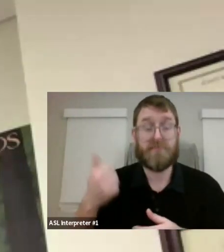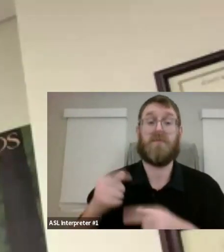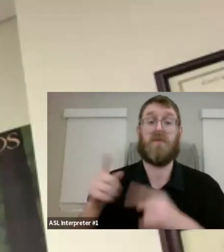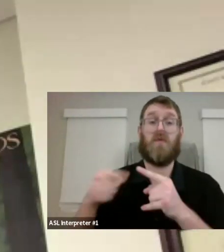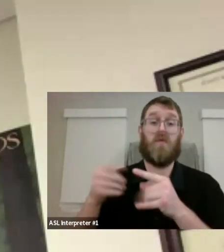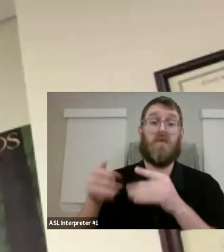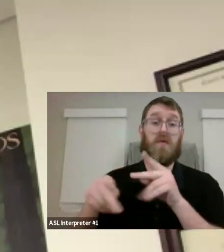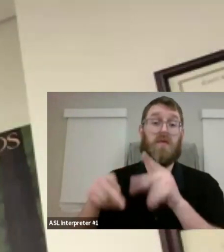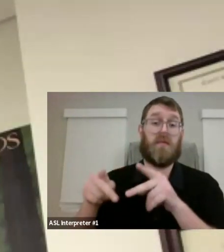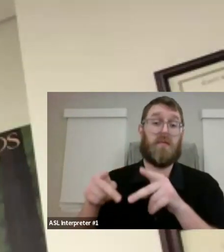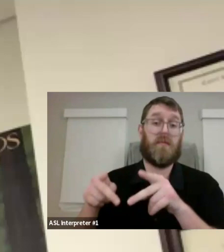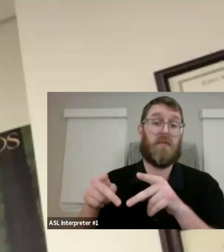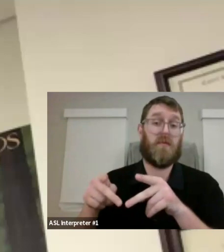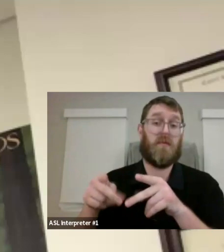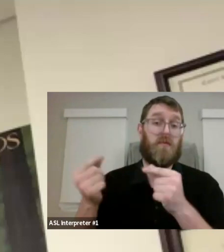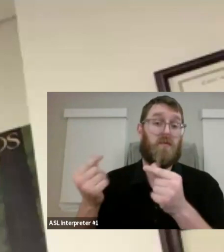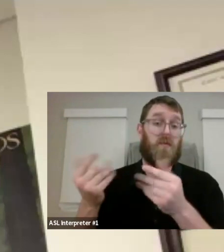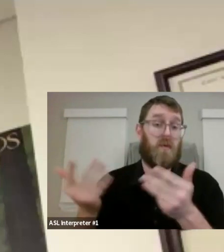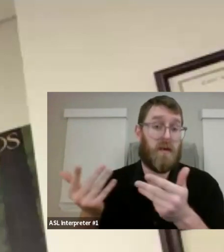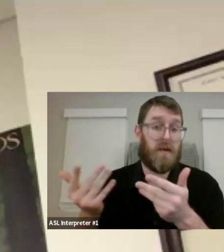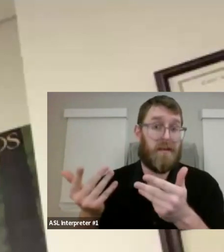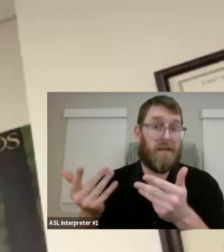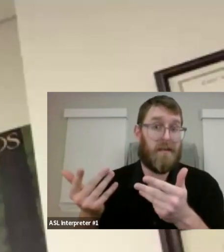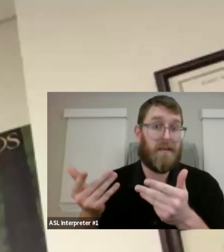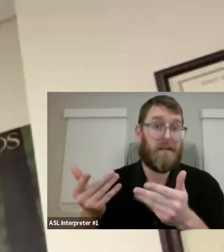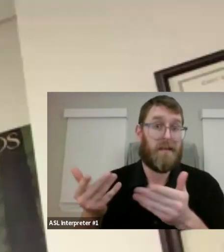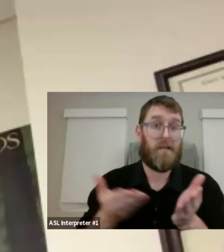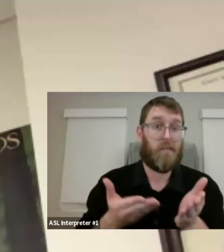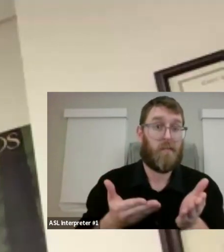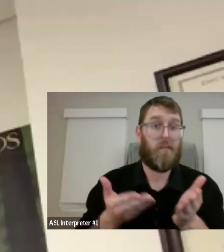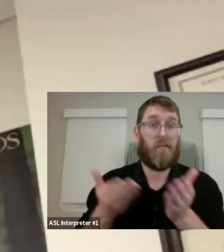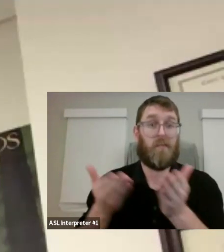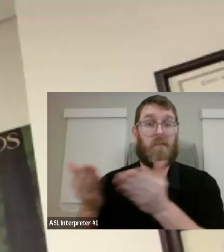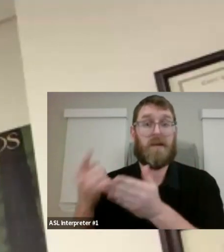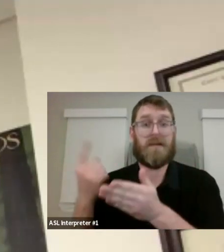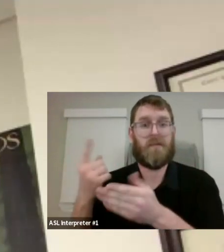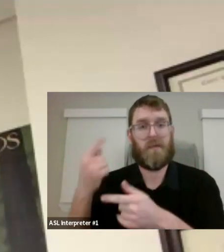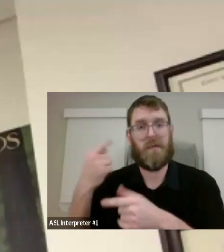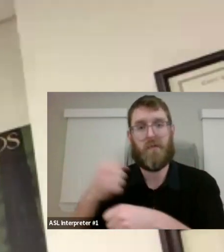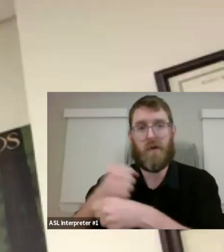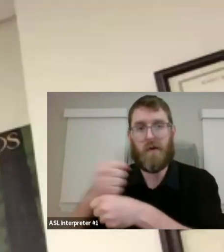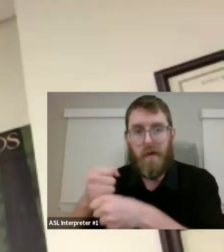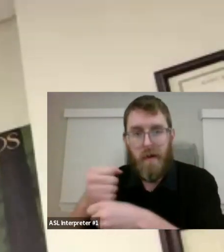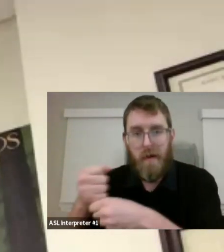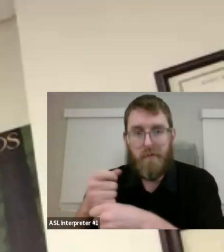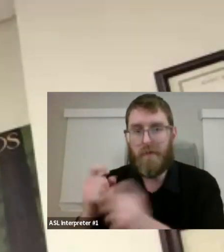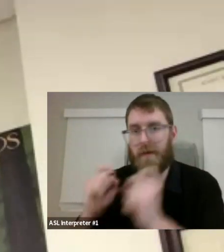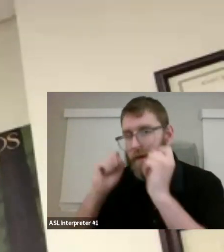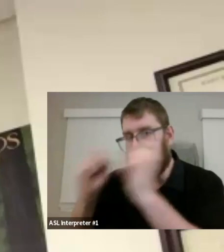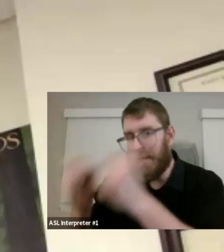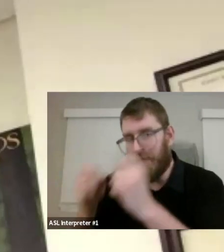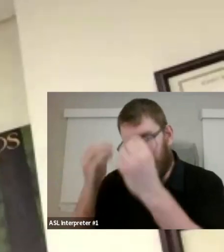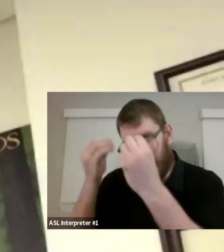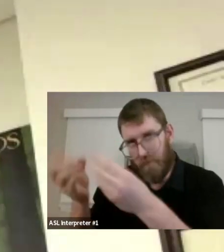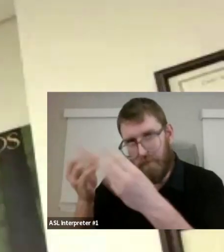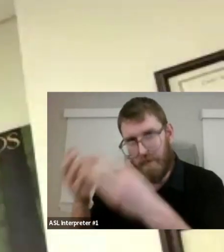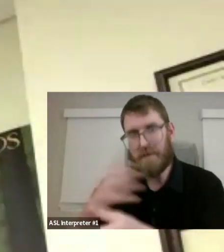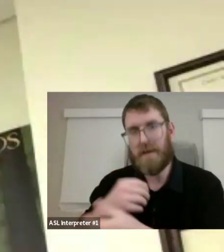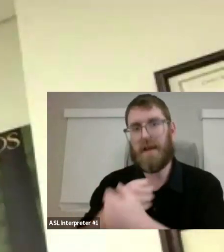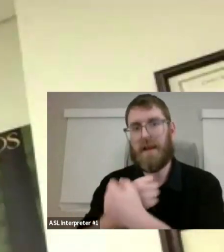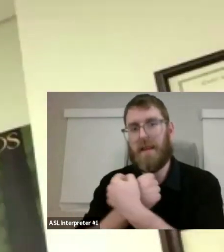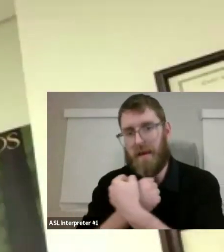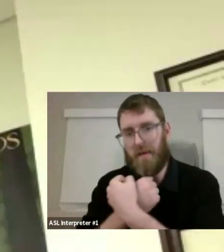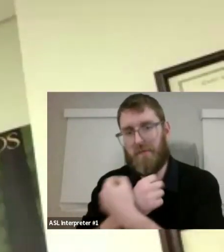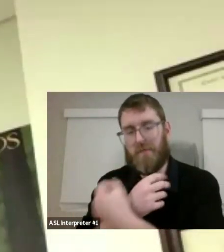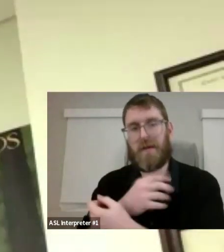do is they just take someone else out for lots of cappuccinos, give them information and love, and say, now when